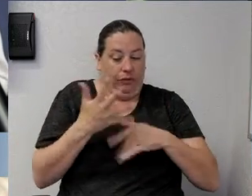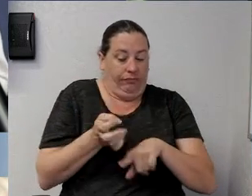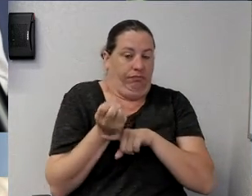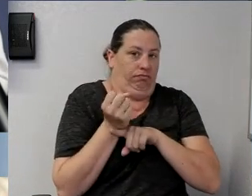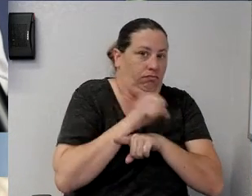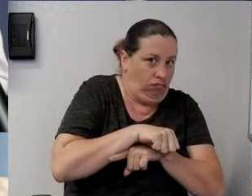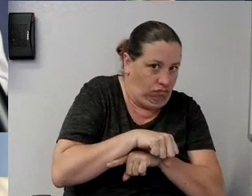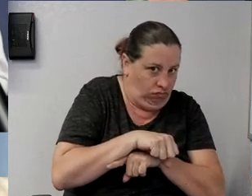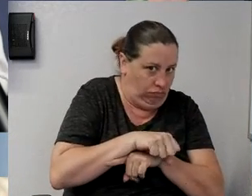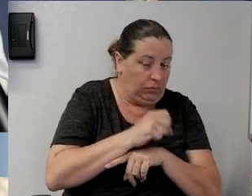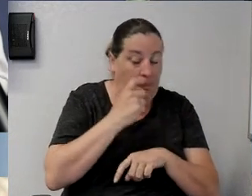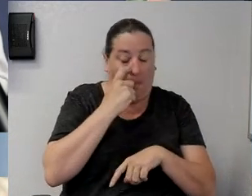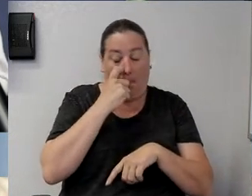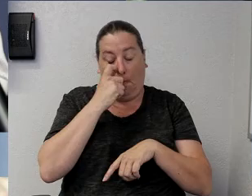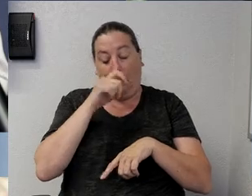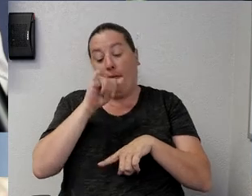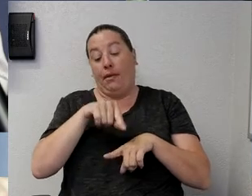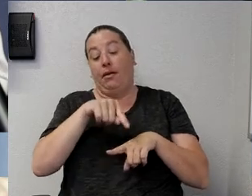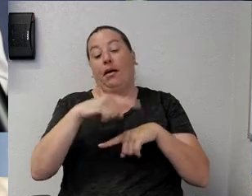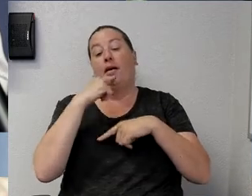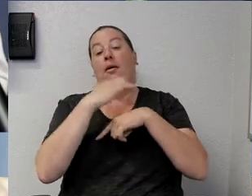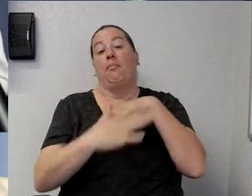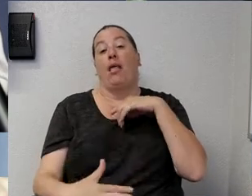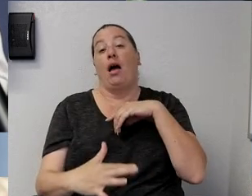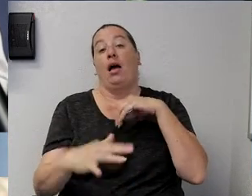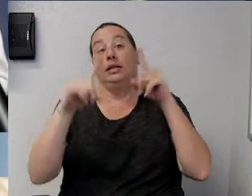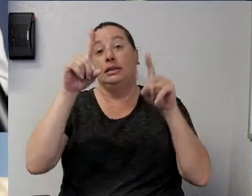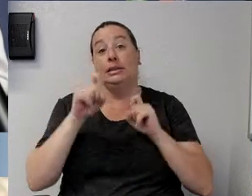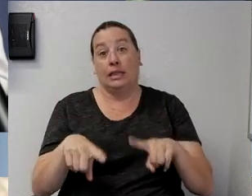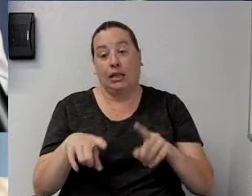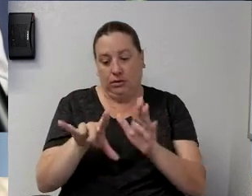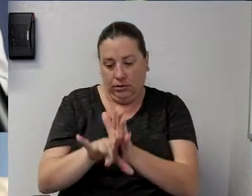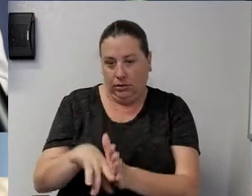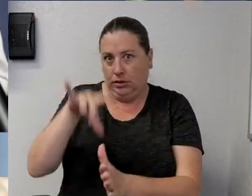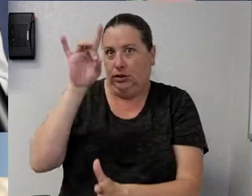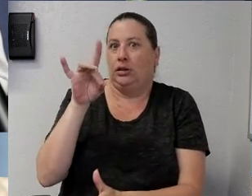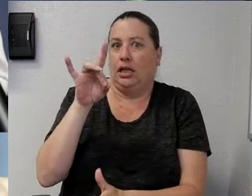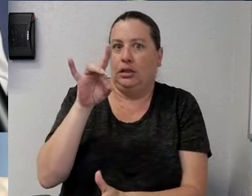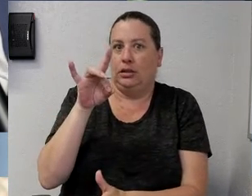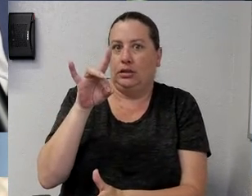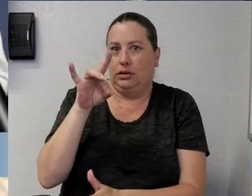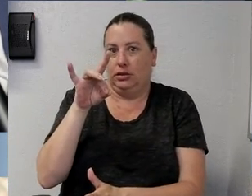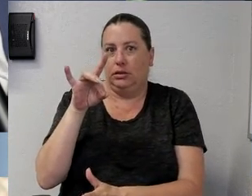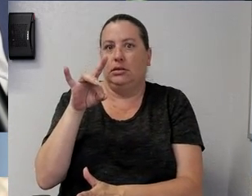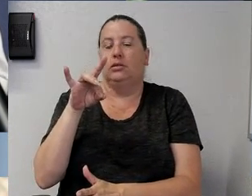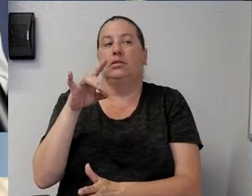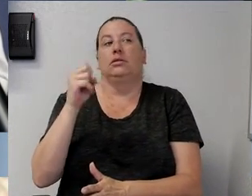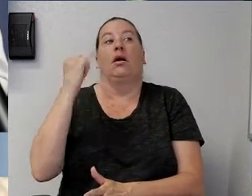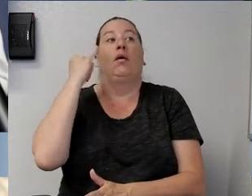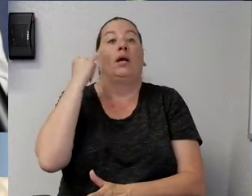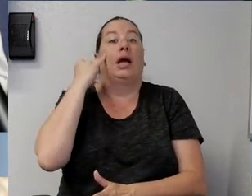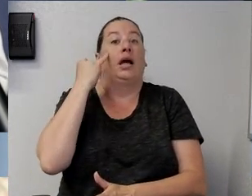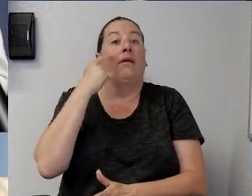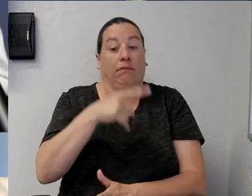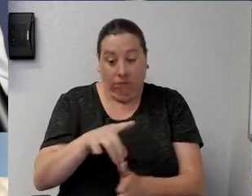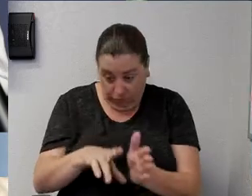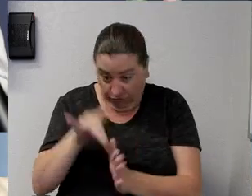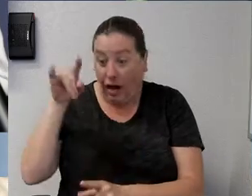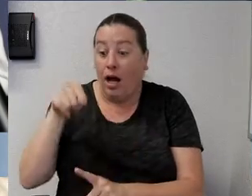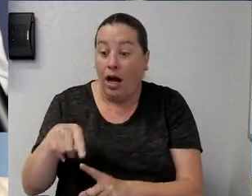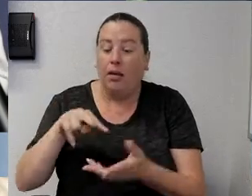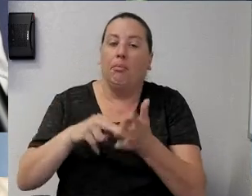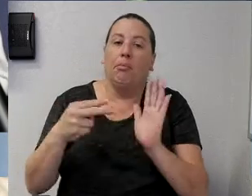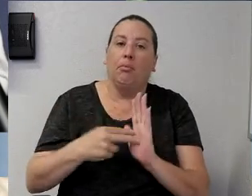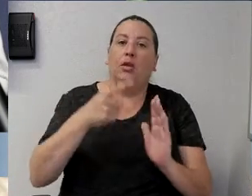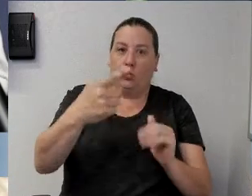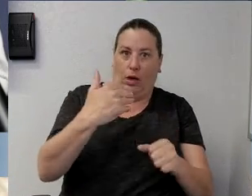blood test detects the presence of those antibodies. And if they're present, it means you had the virus at one time. What